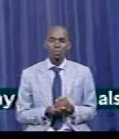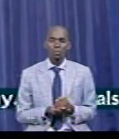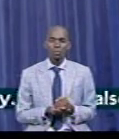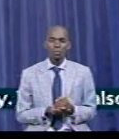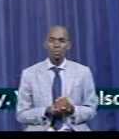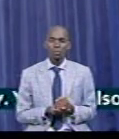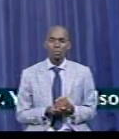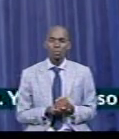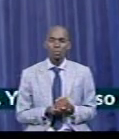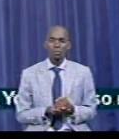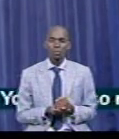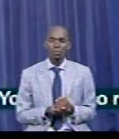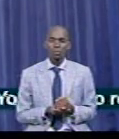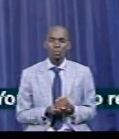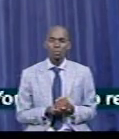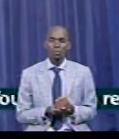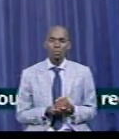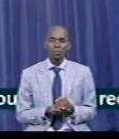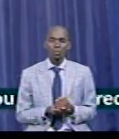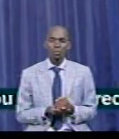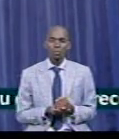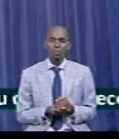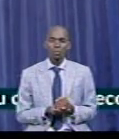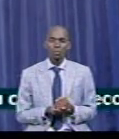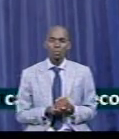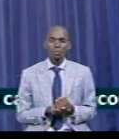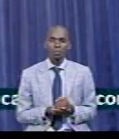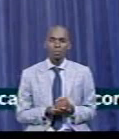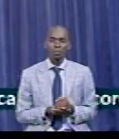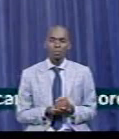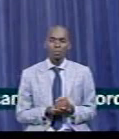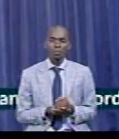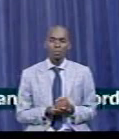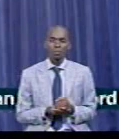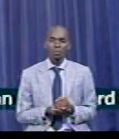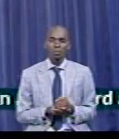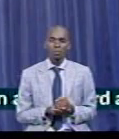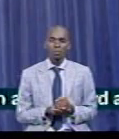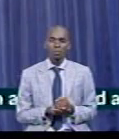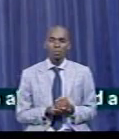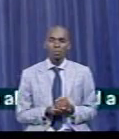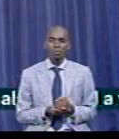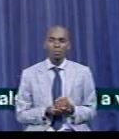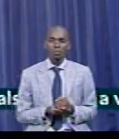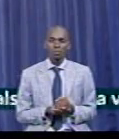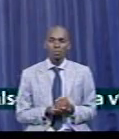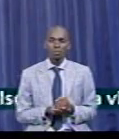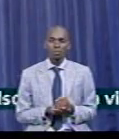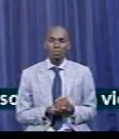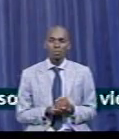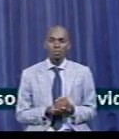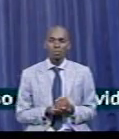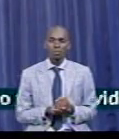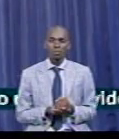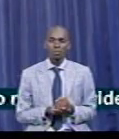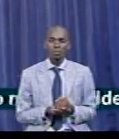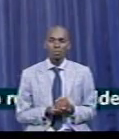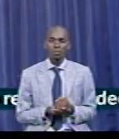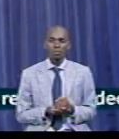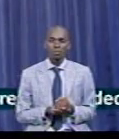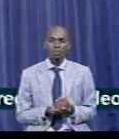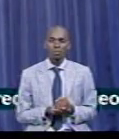Mensano, no, oh, bonayami, ya. I fear piano quarry or can say and ca ameno. Ameno,